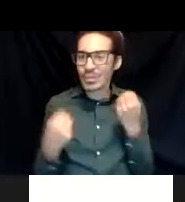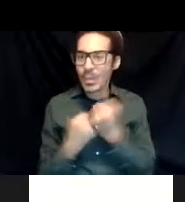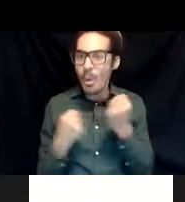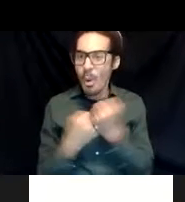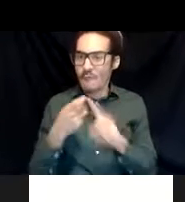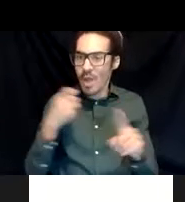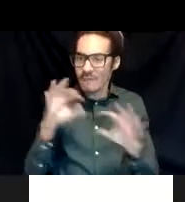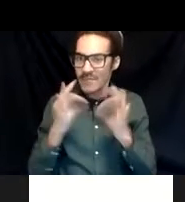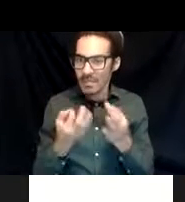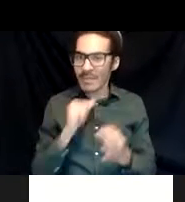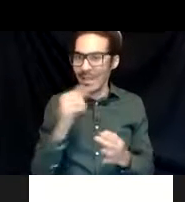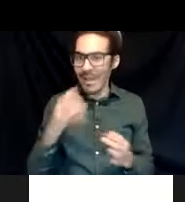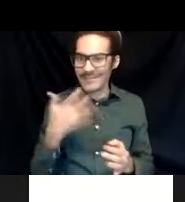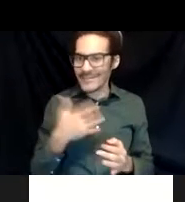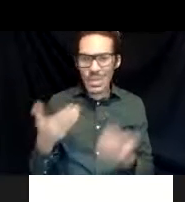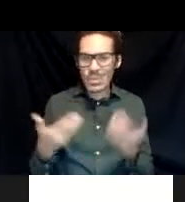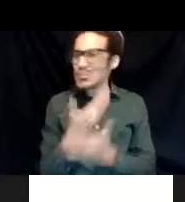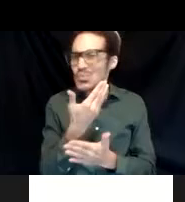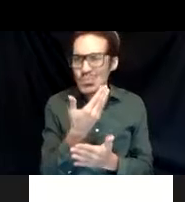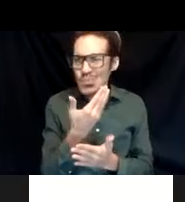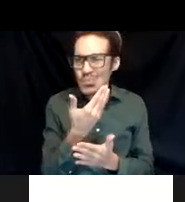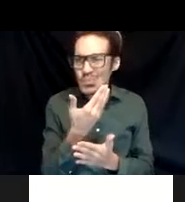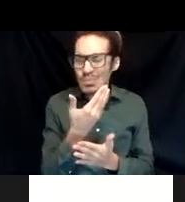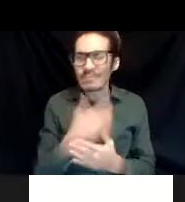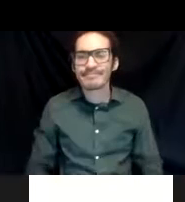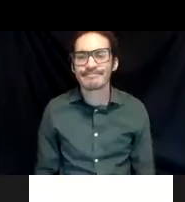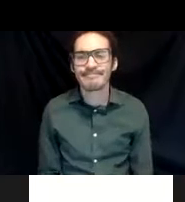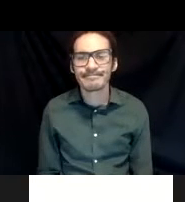helped me not feel a stranger anywhere that I've lived.